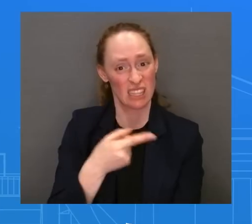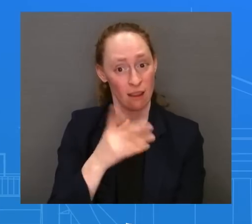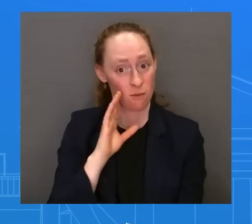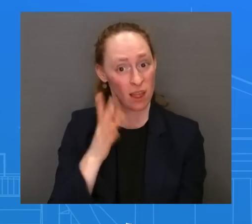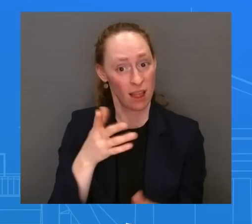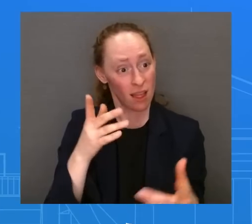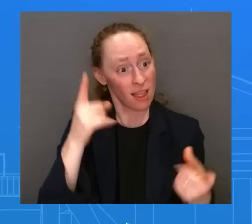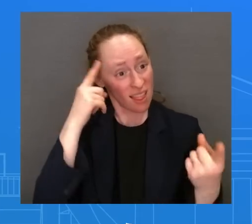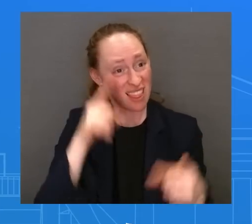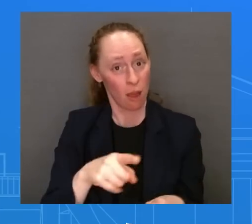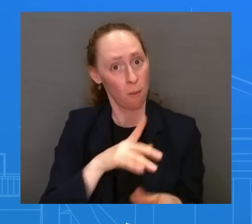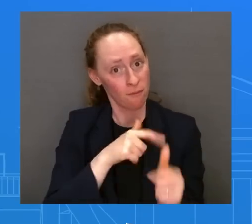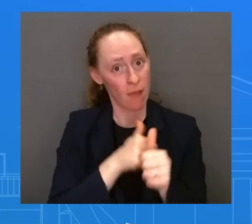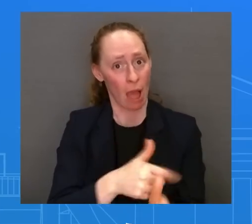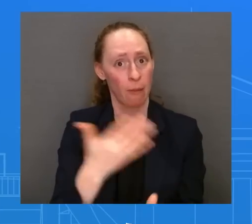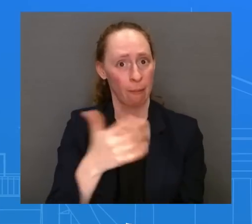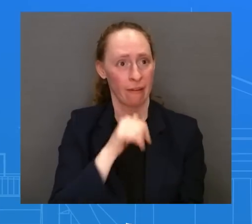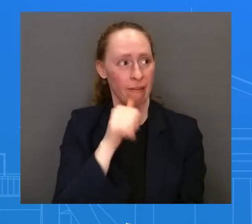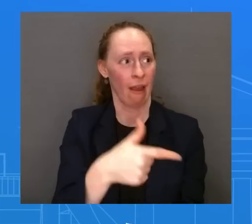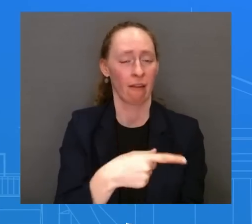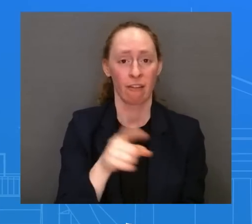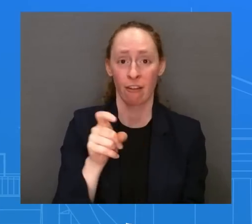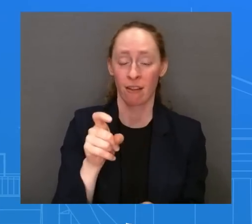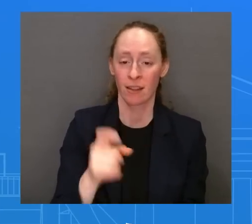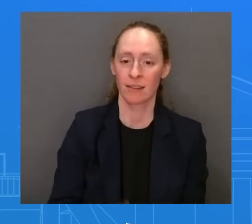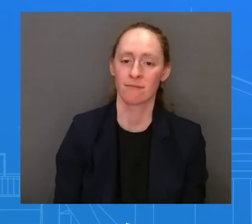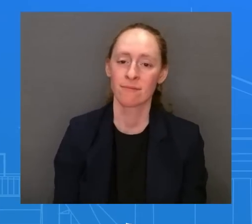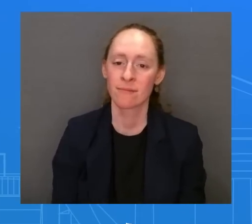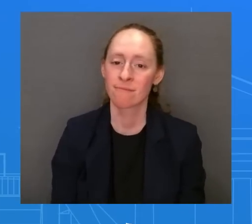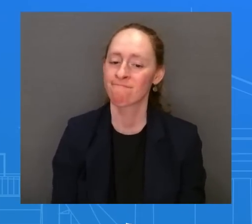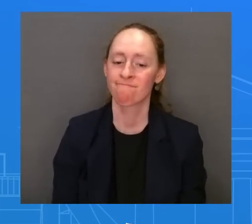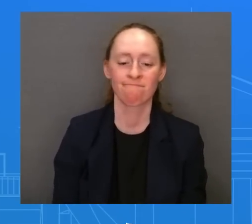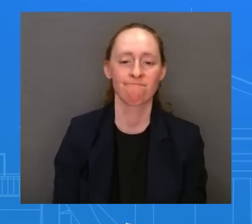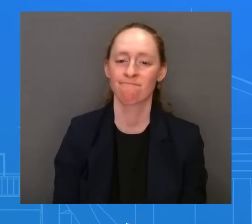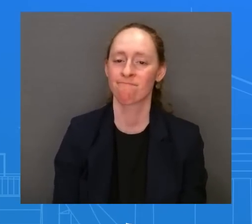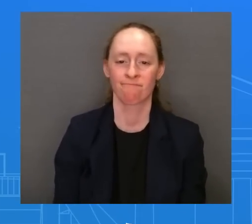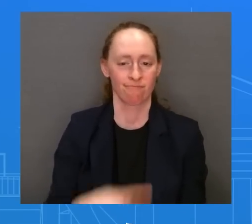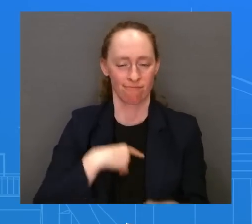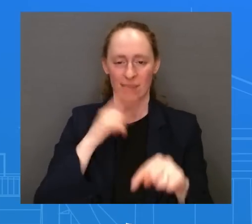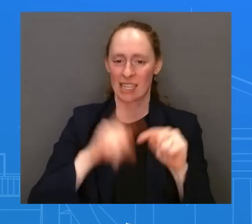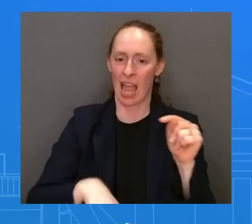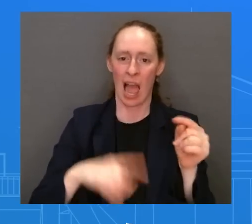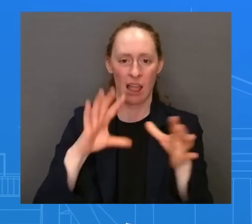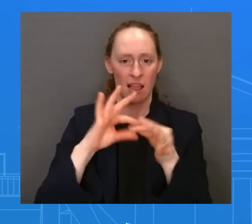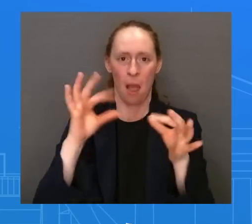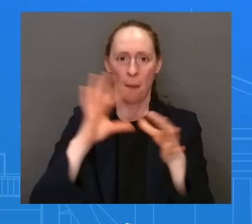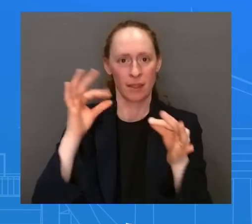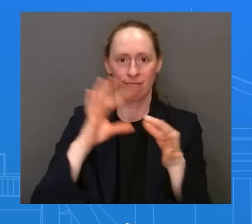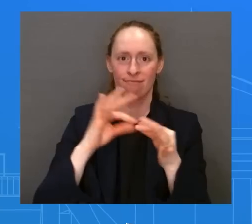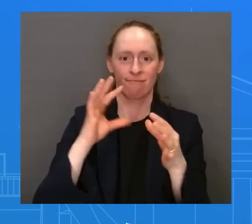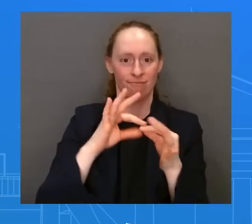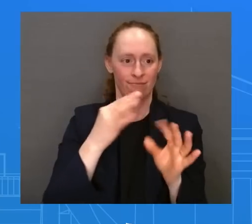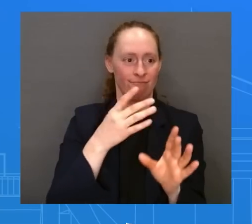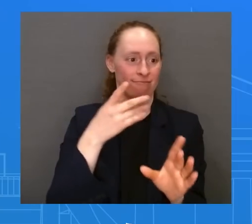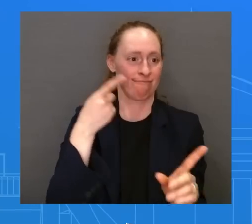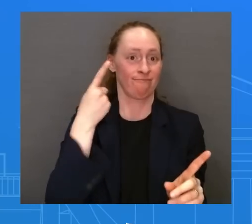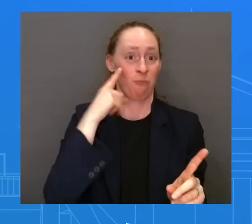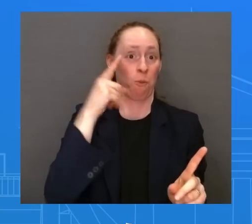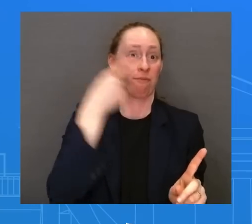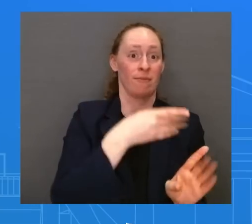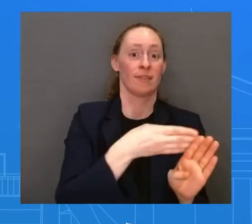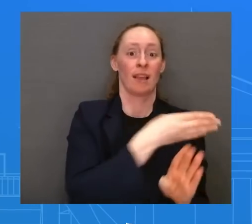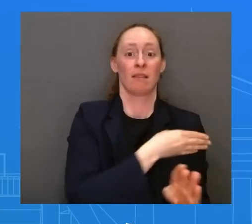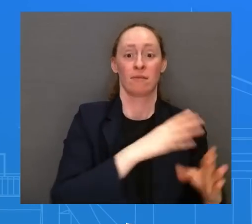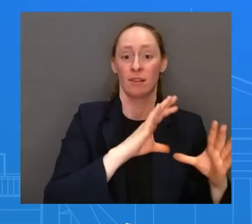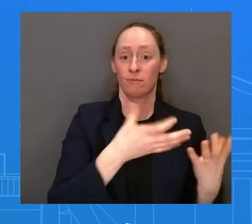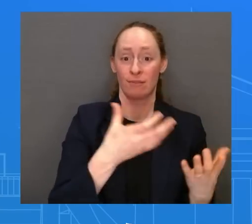leaders in the previous administration and I I I certainly can't speak for whatever plans they did or did not draw up I can tell